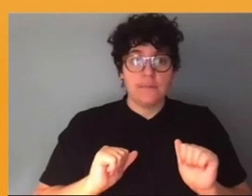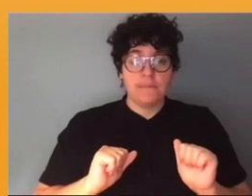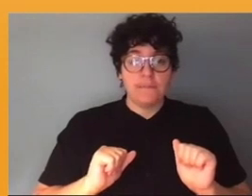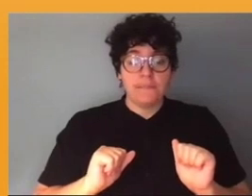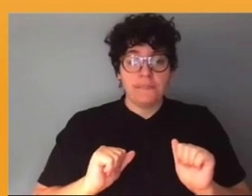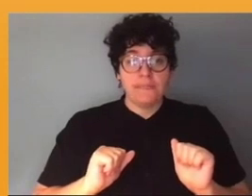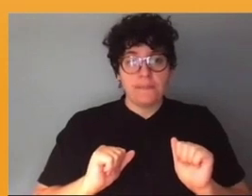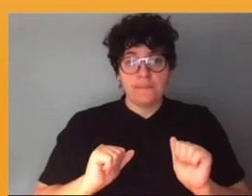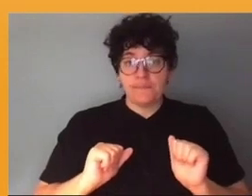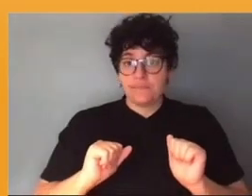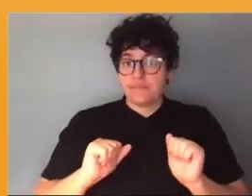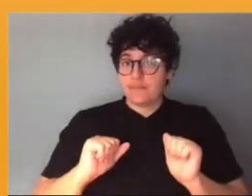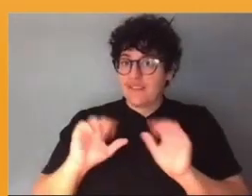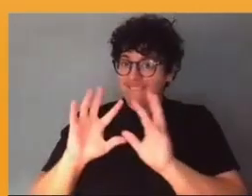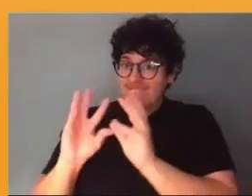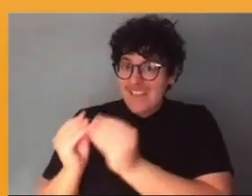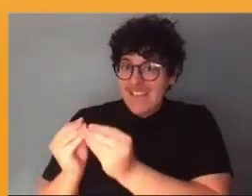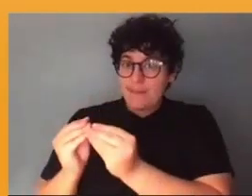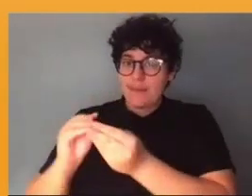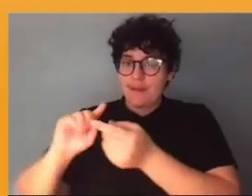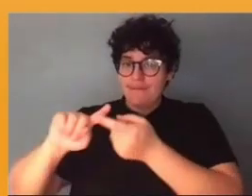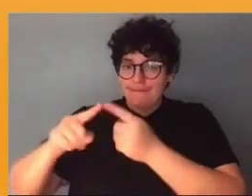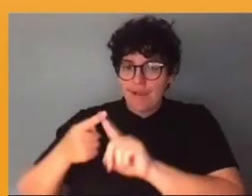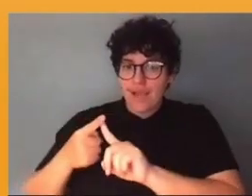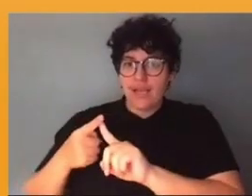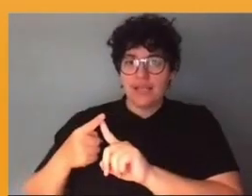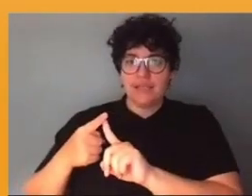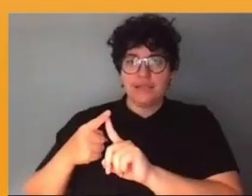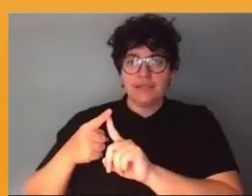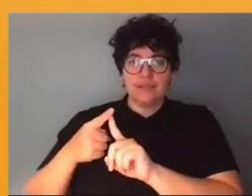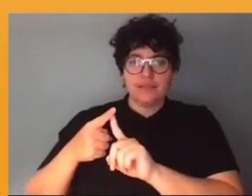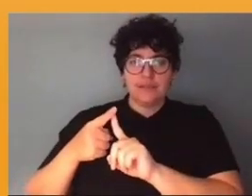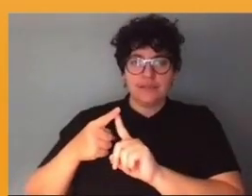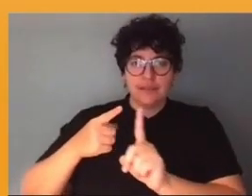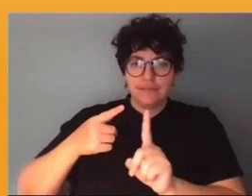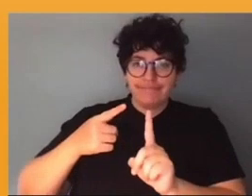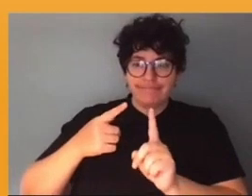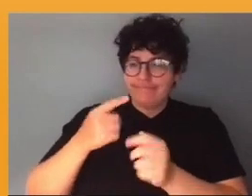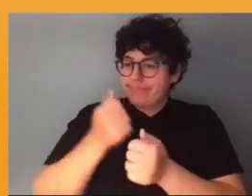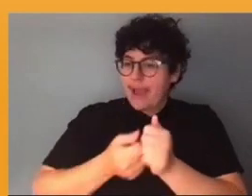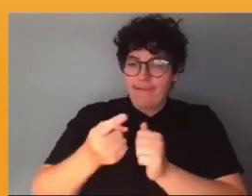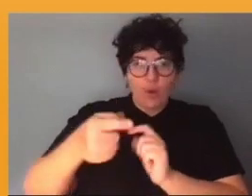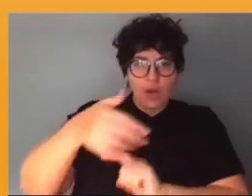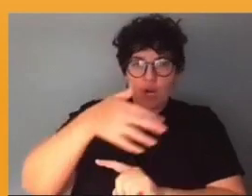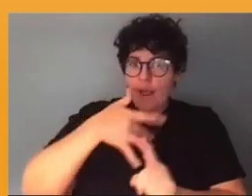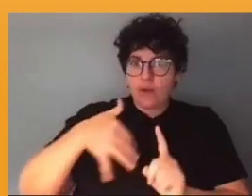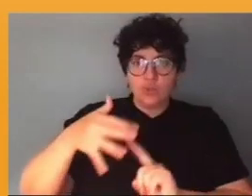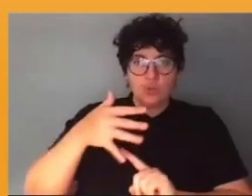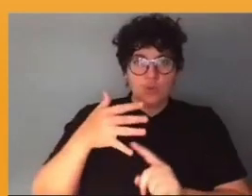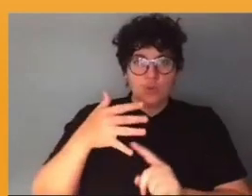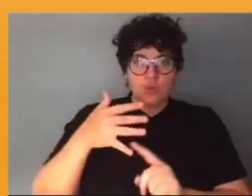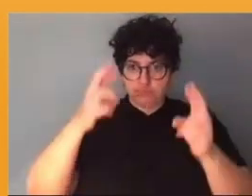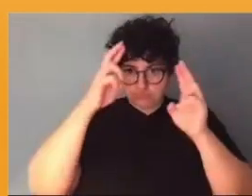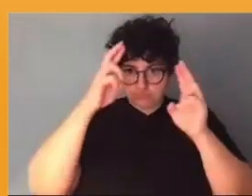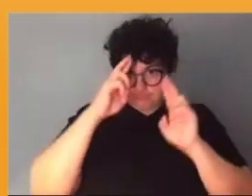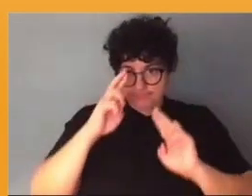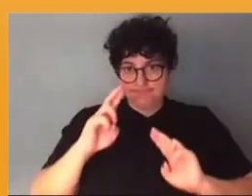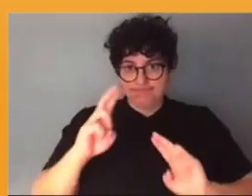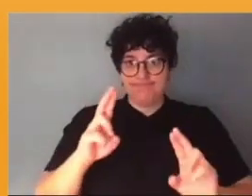toward the family and friends and everybody around you. Most